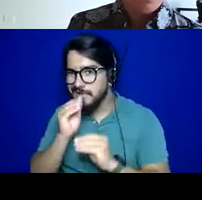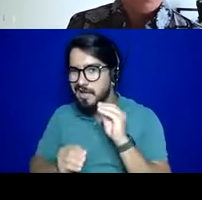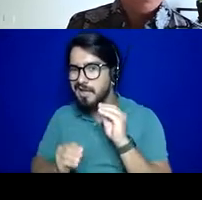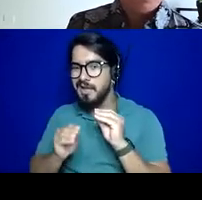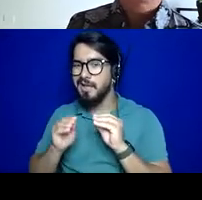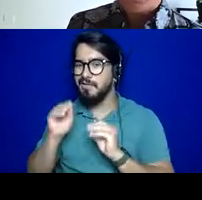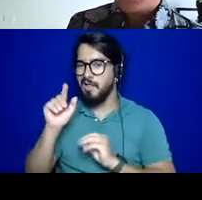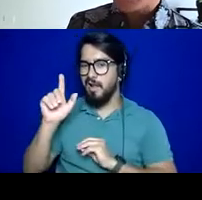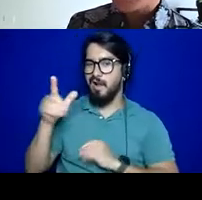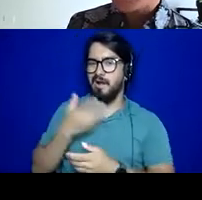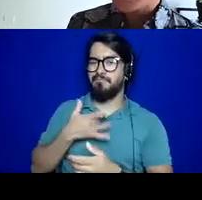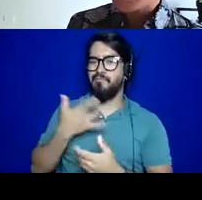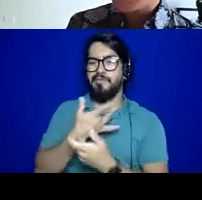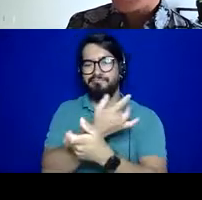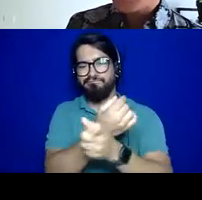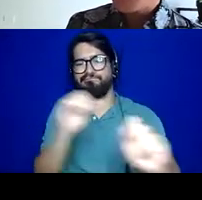changes.